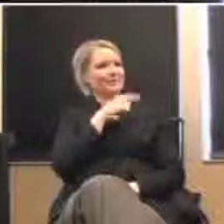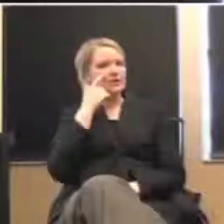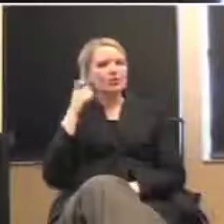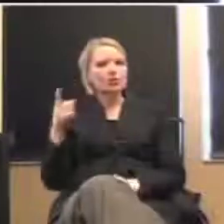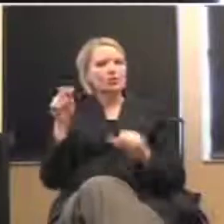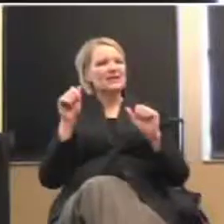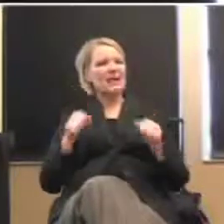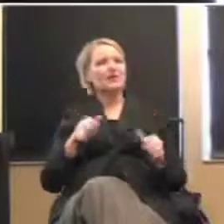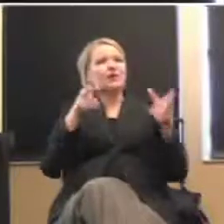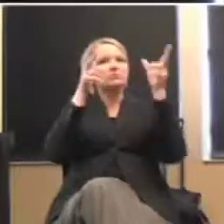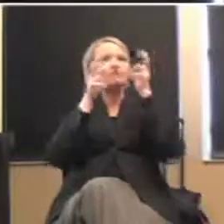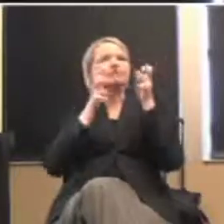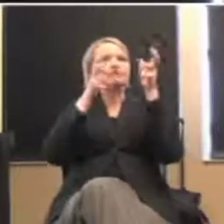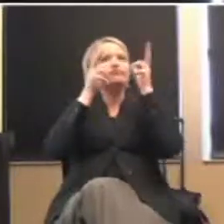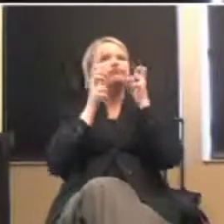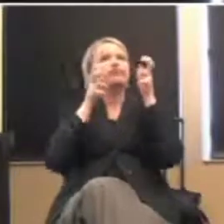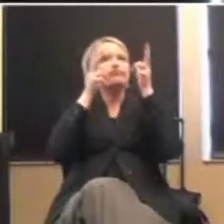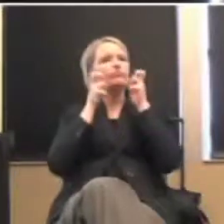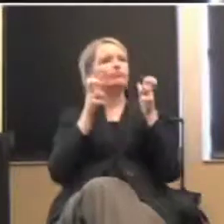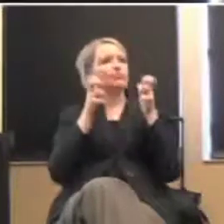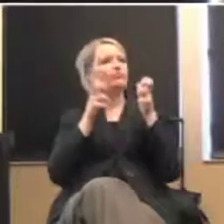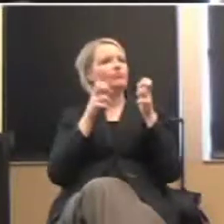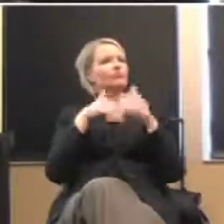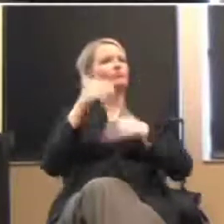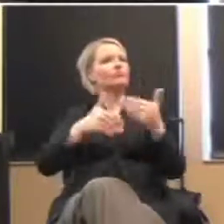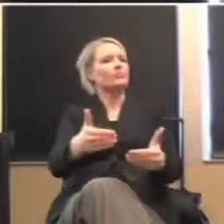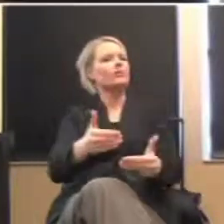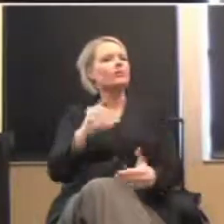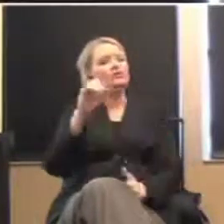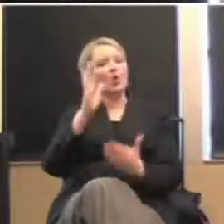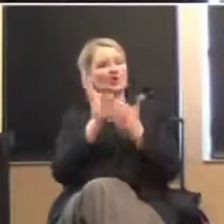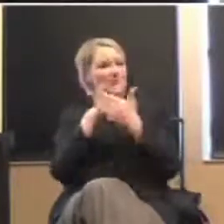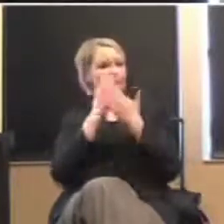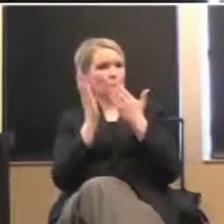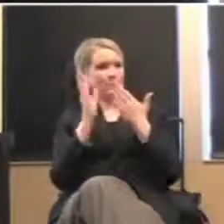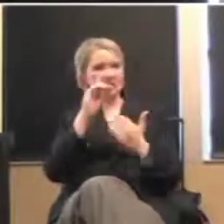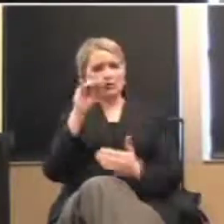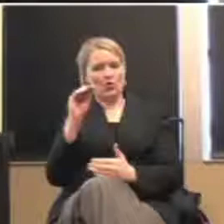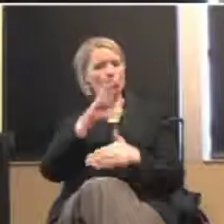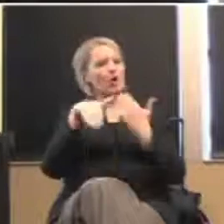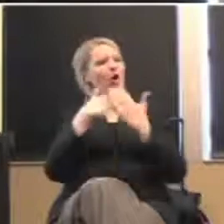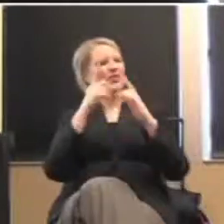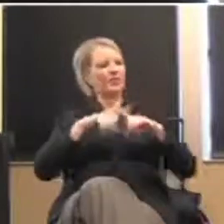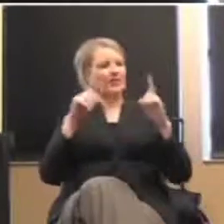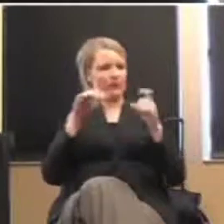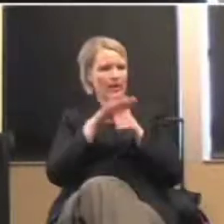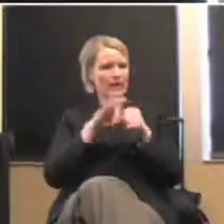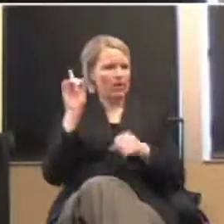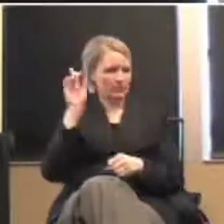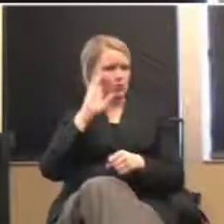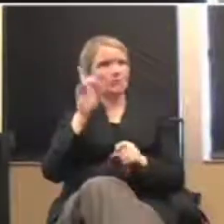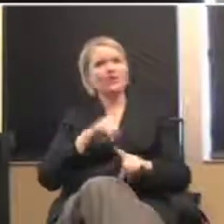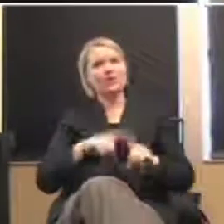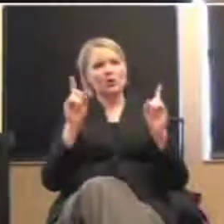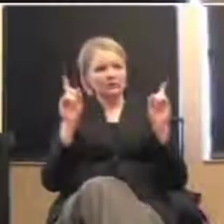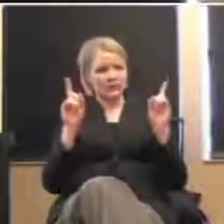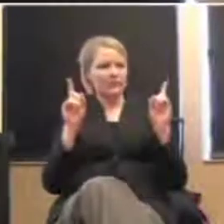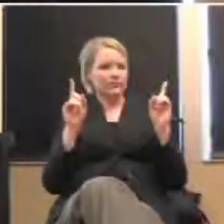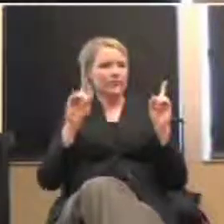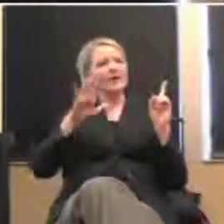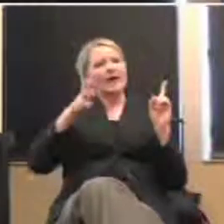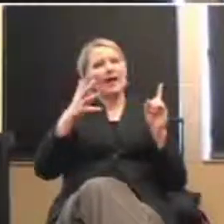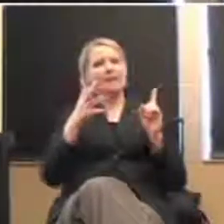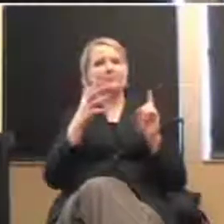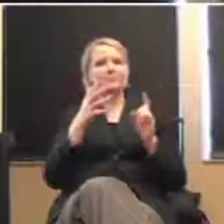take that and run with it. So spectrum disorder in each of these different areas, and it's going to be very different, which kind of makes